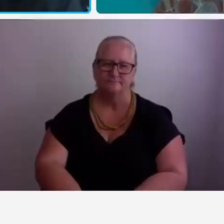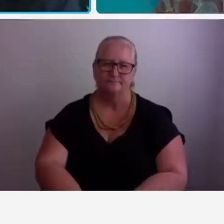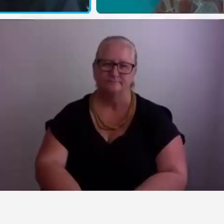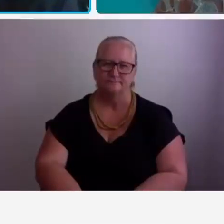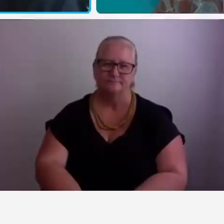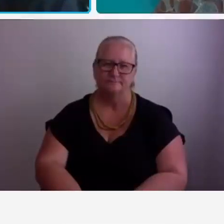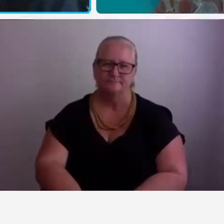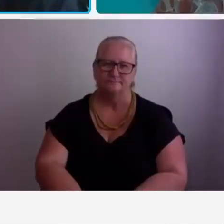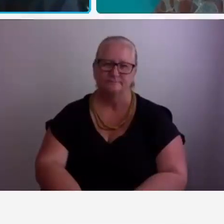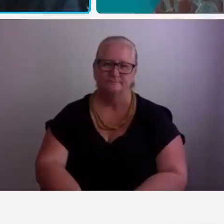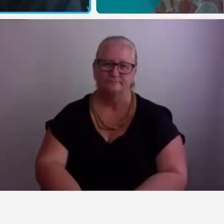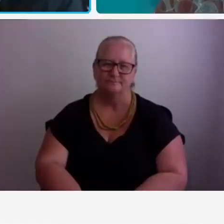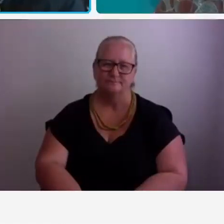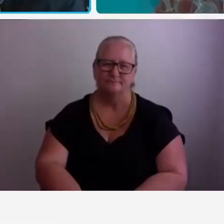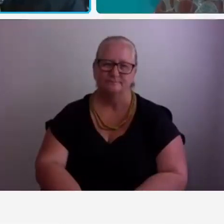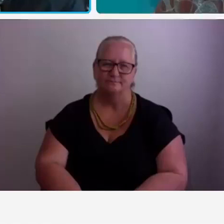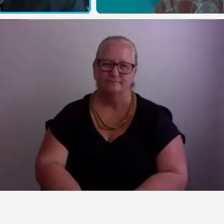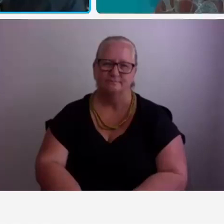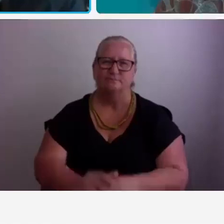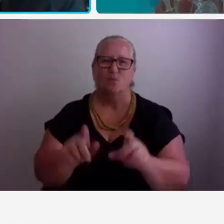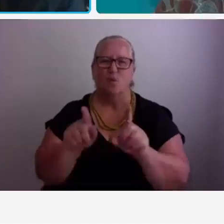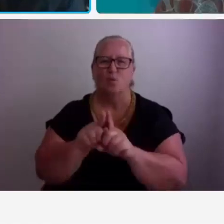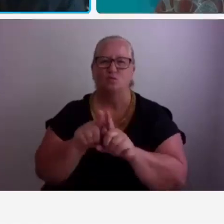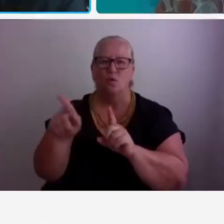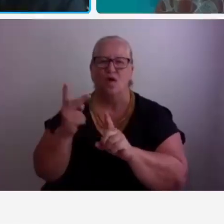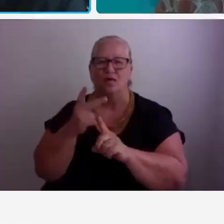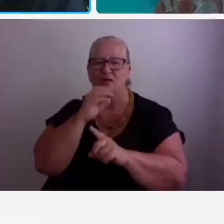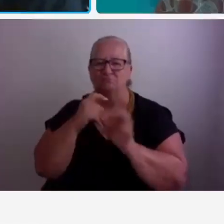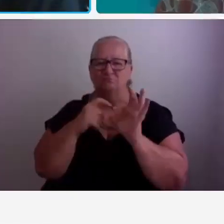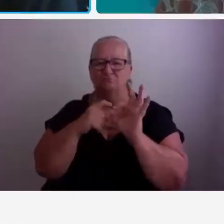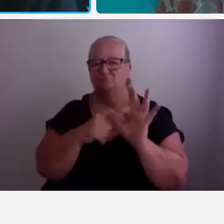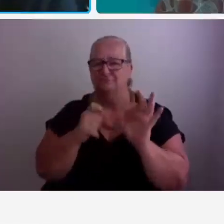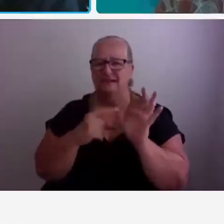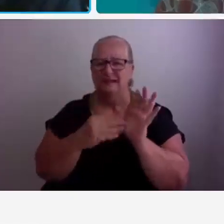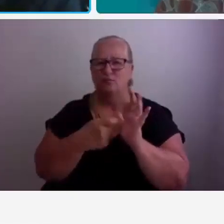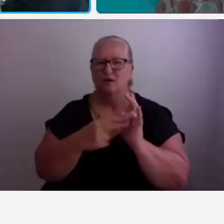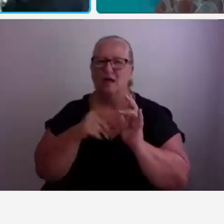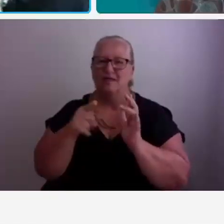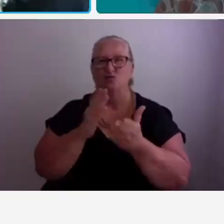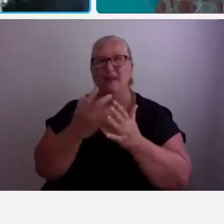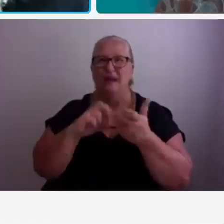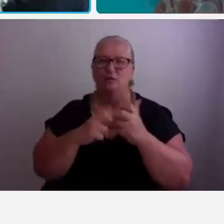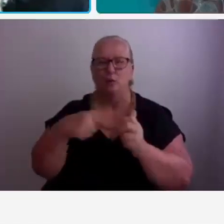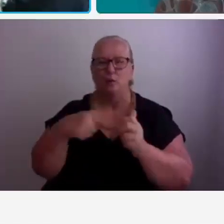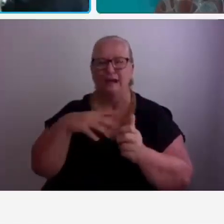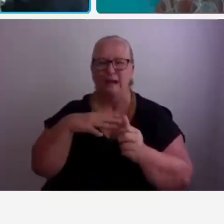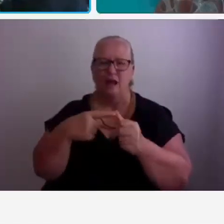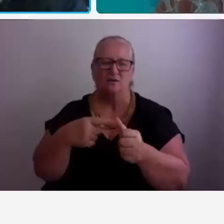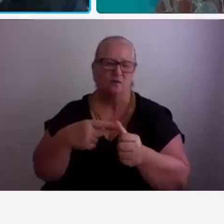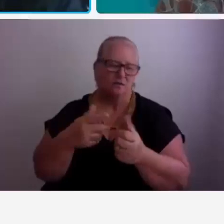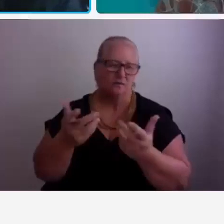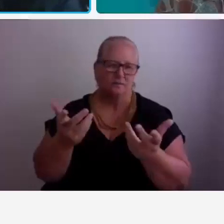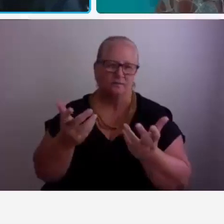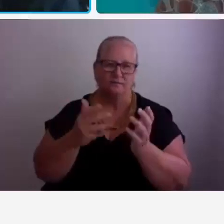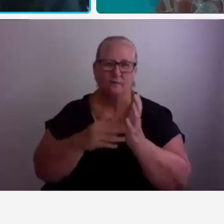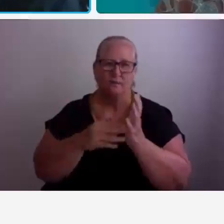That's I'm responding in part to Cameron's comment that these are real issues we need answers to. And as I said, as Mark and I said